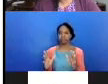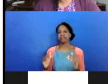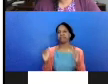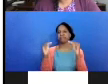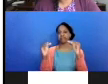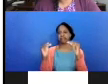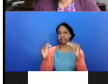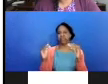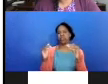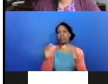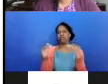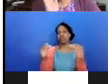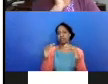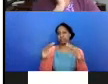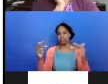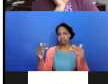Okay, just a second.